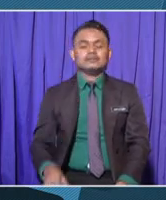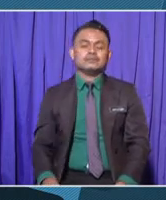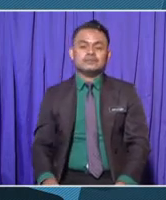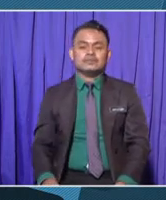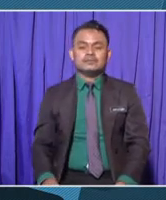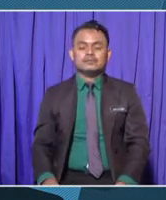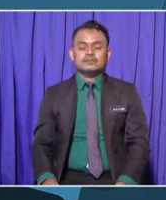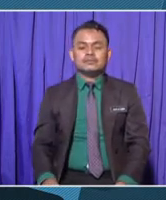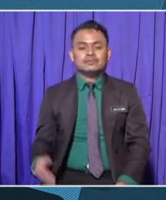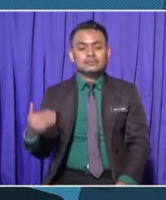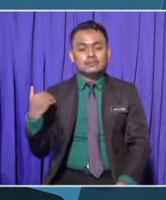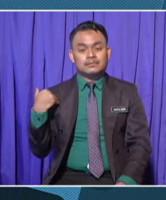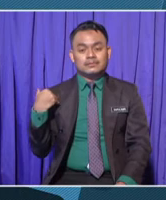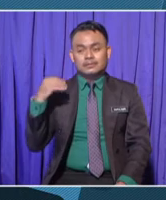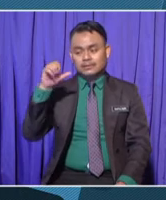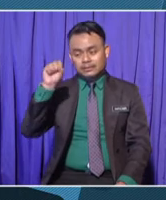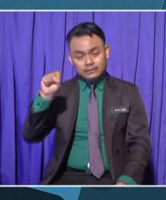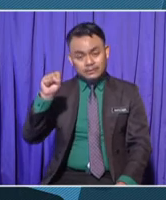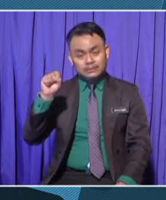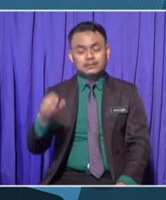There are the letters S